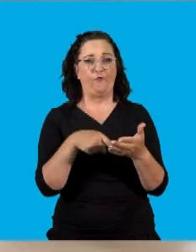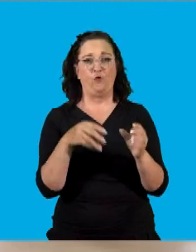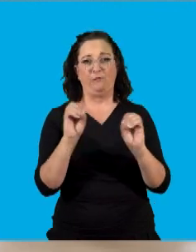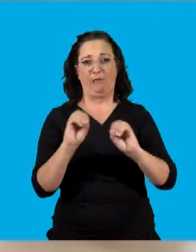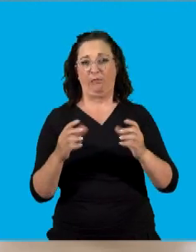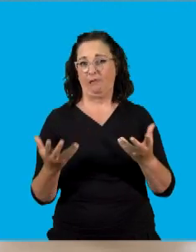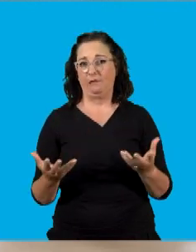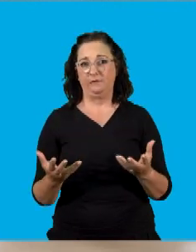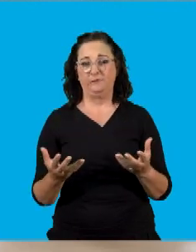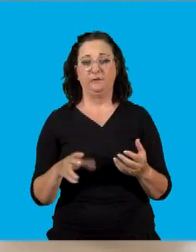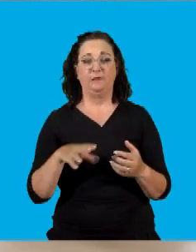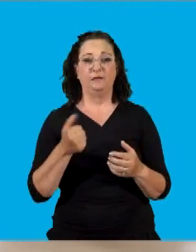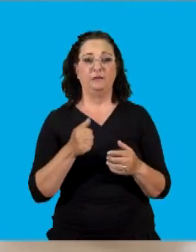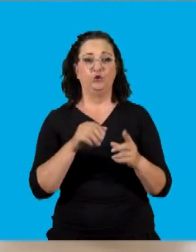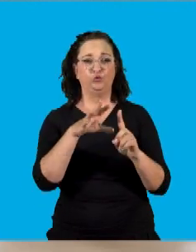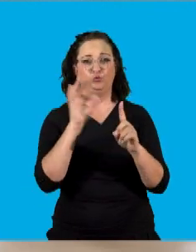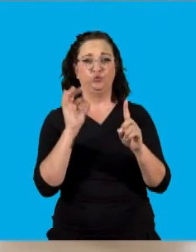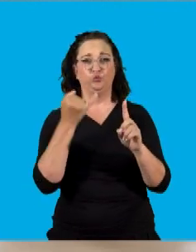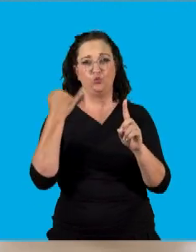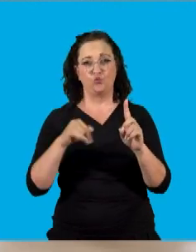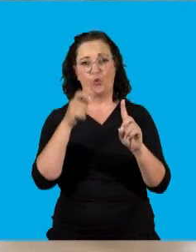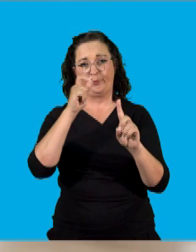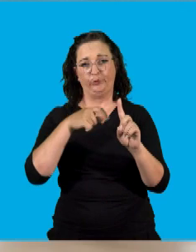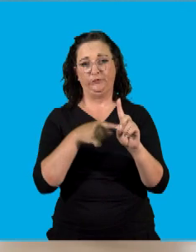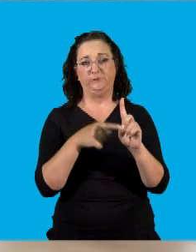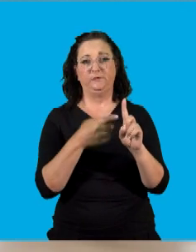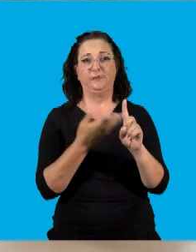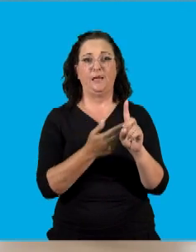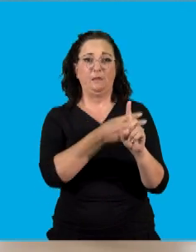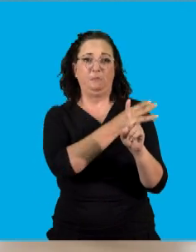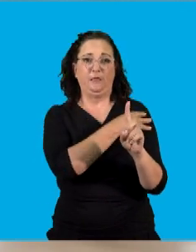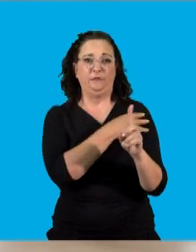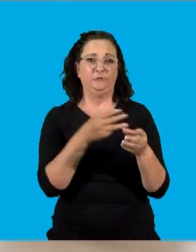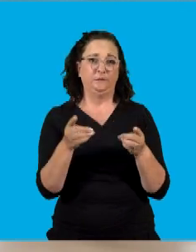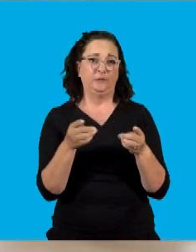that could result in choosing the wrong person to manage the company.